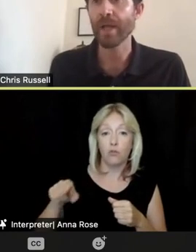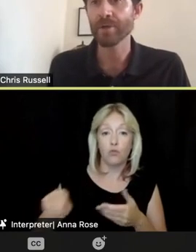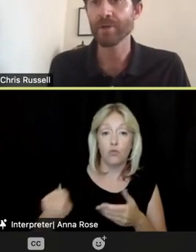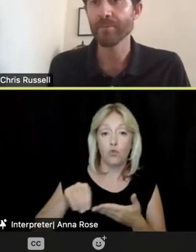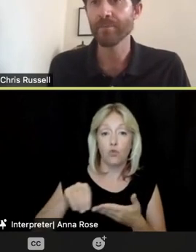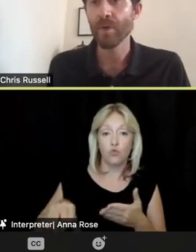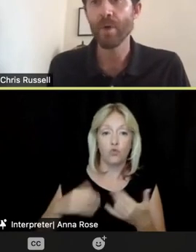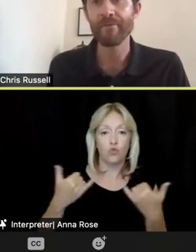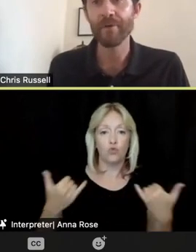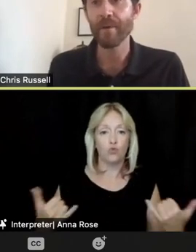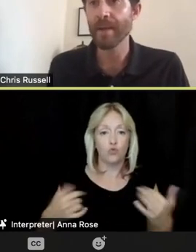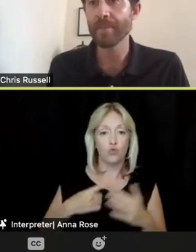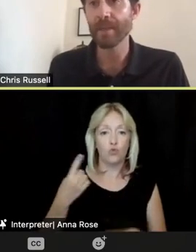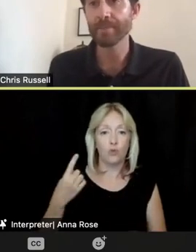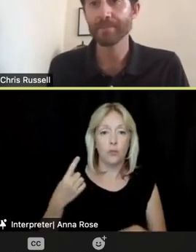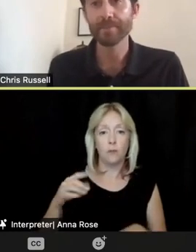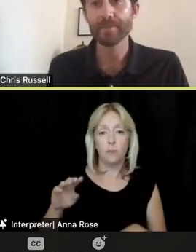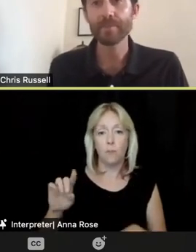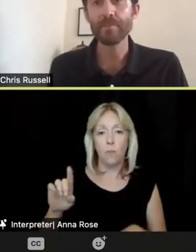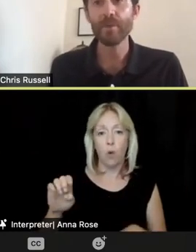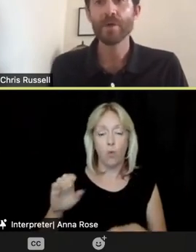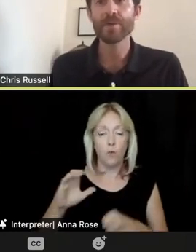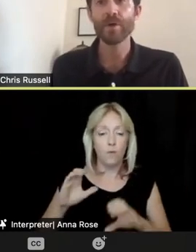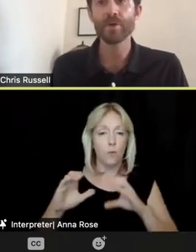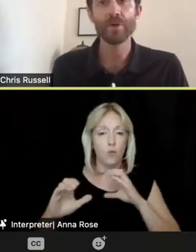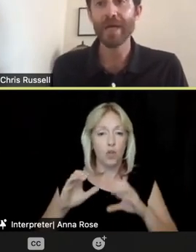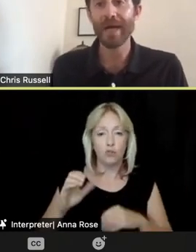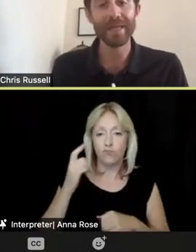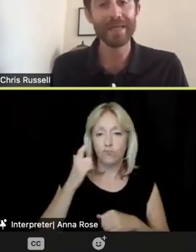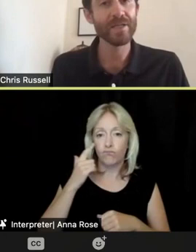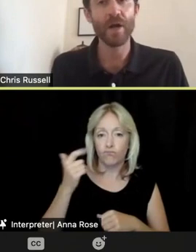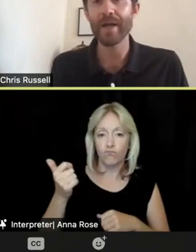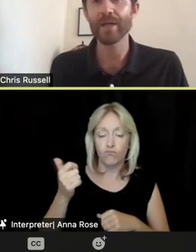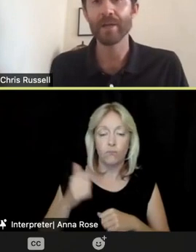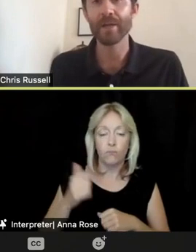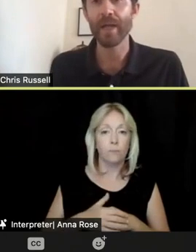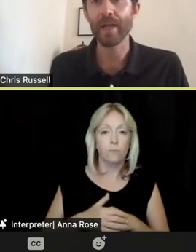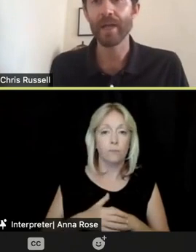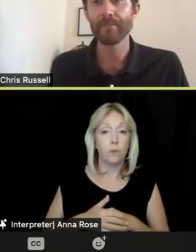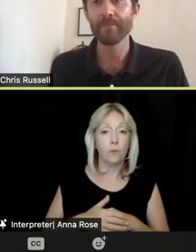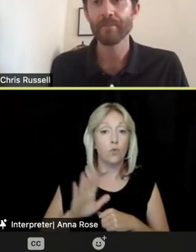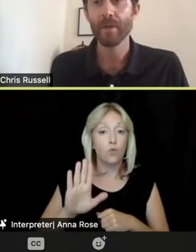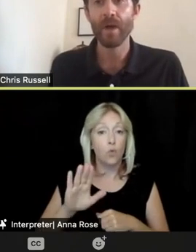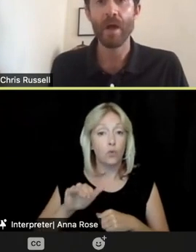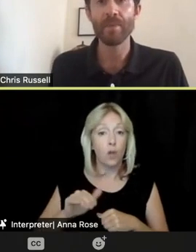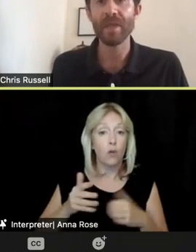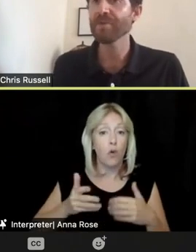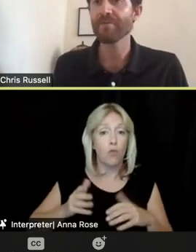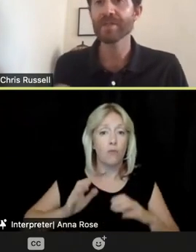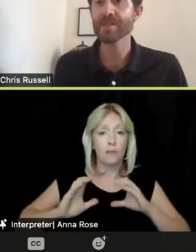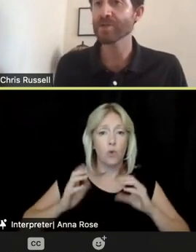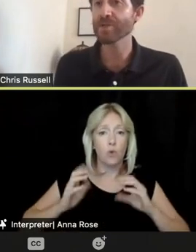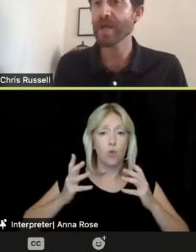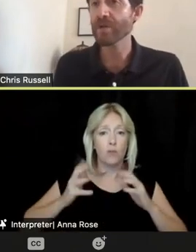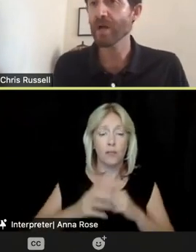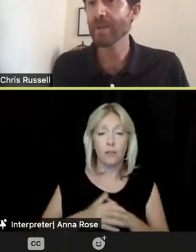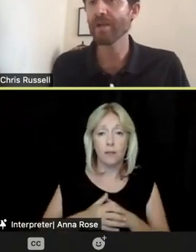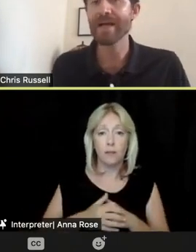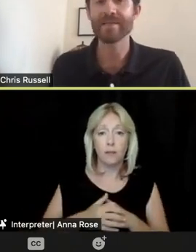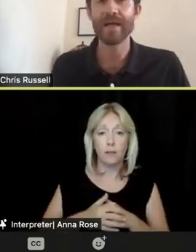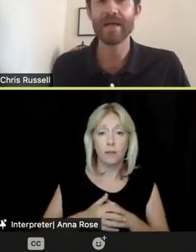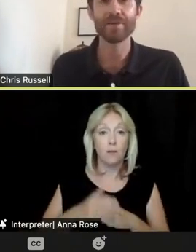of communication, whatever it might be. So your child is already communicating, even if it's, as